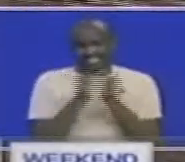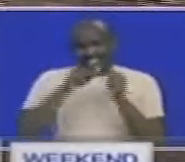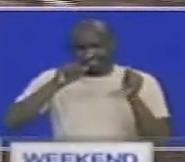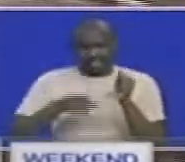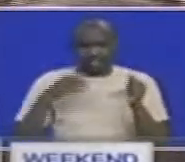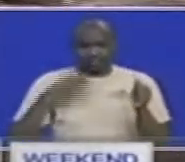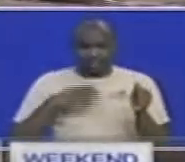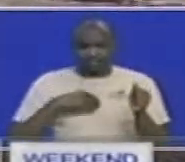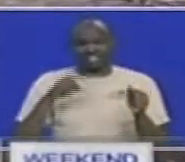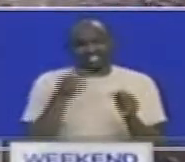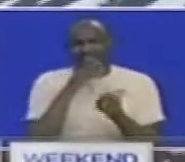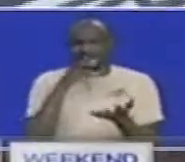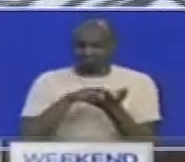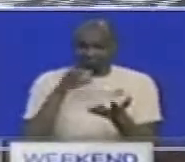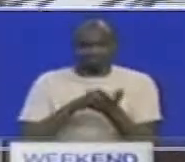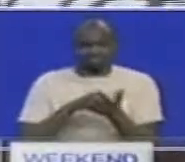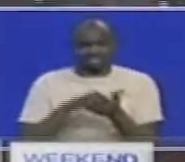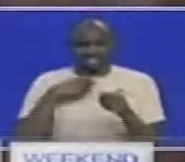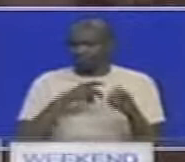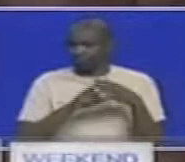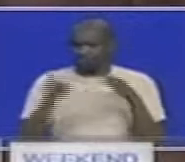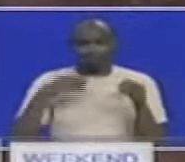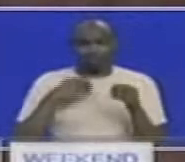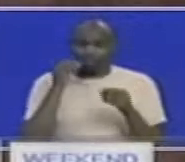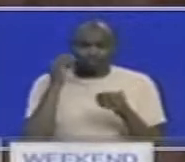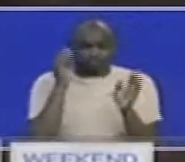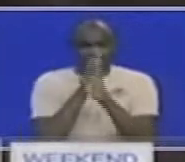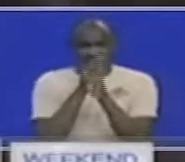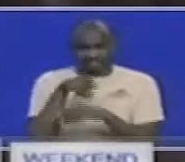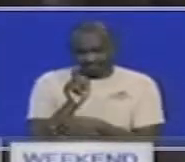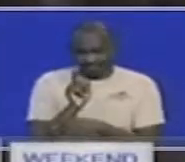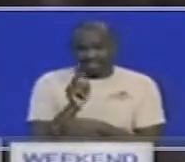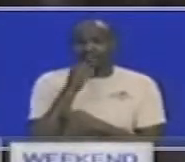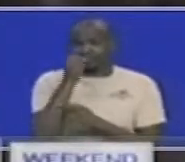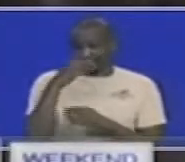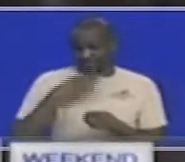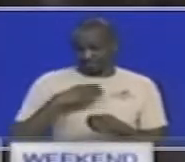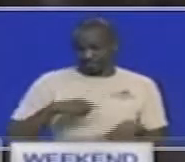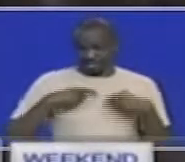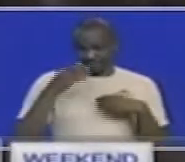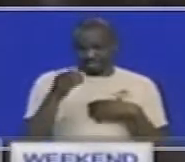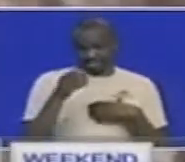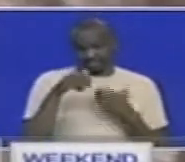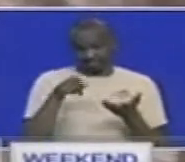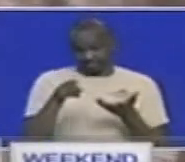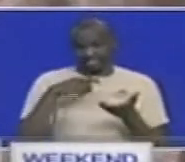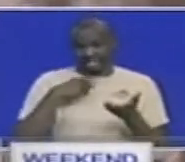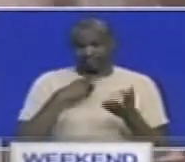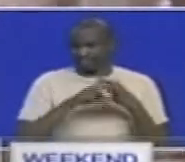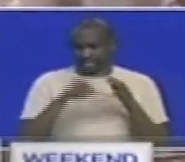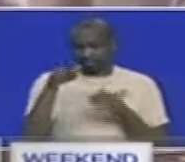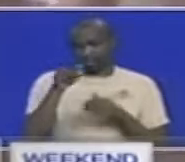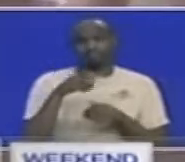in miserable conditions, having fled their homes to go into hiding. 500 people are living here in Baragoi, having fled the Suyen